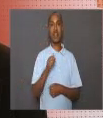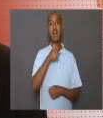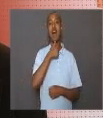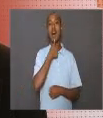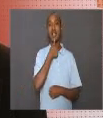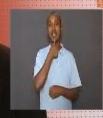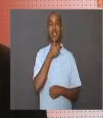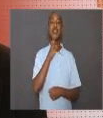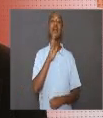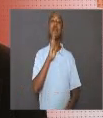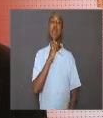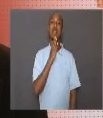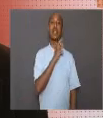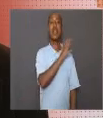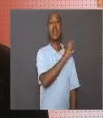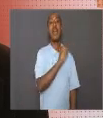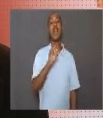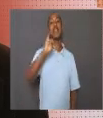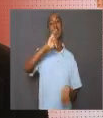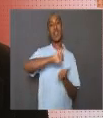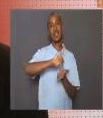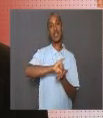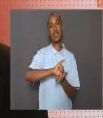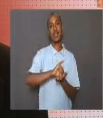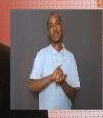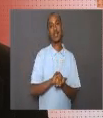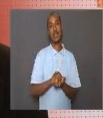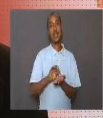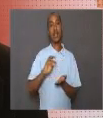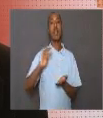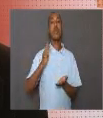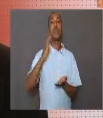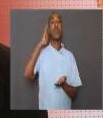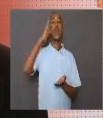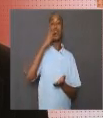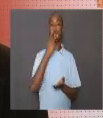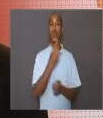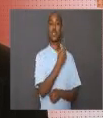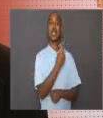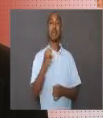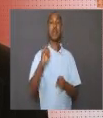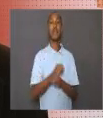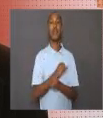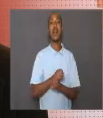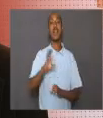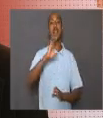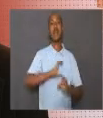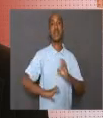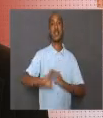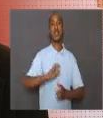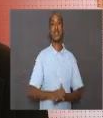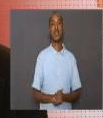acids, bases, and salts, and we will show some inorganic